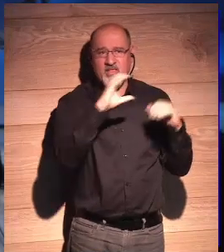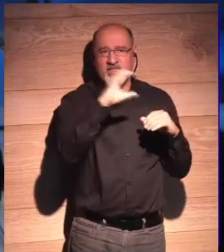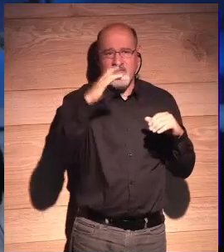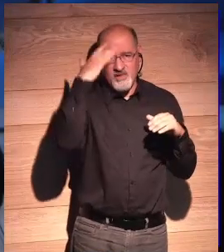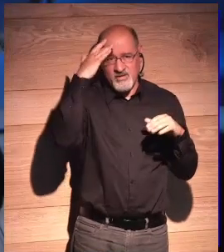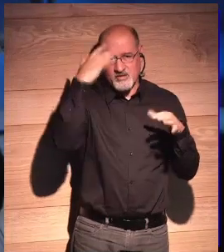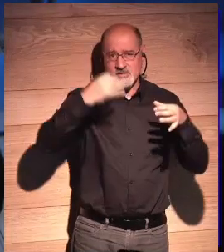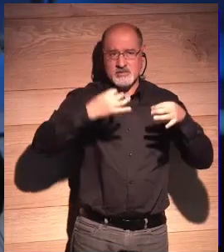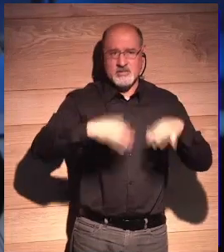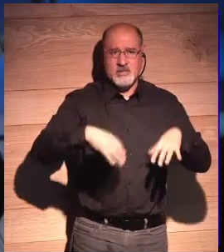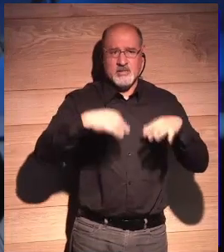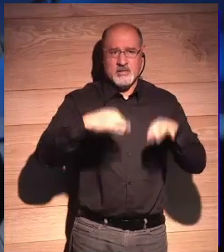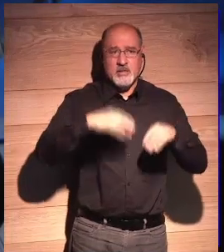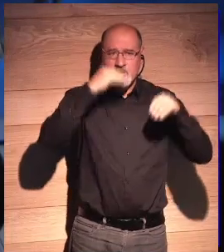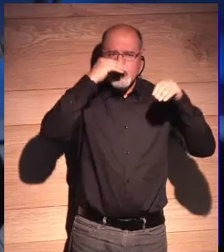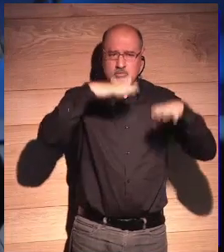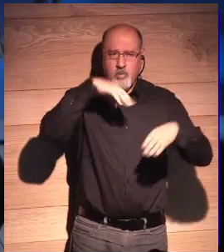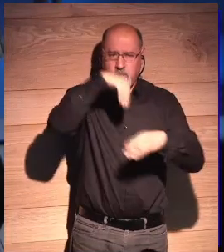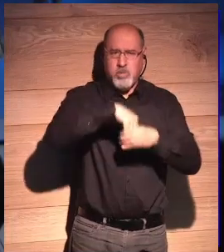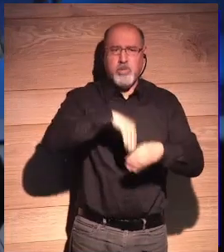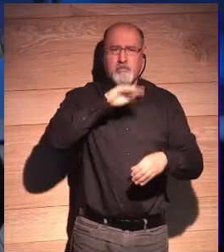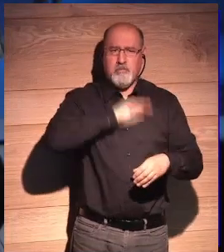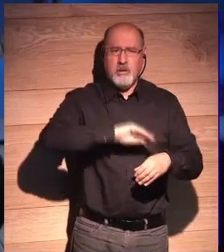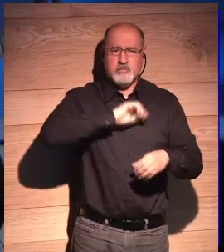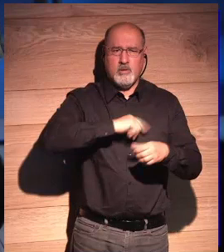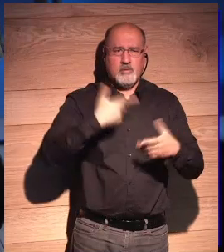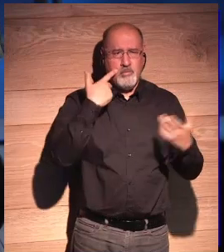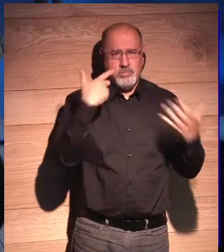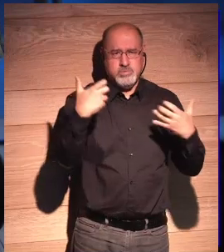in a humble way, so to speak. But after that, the story